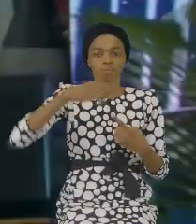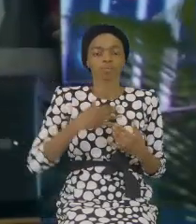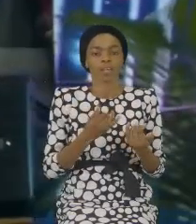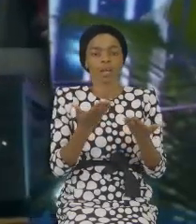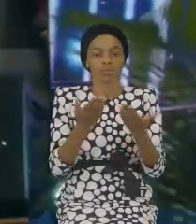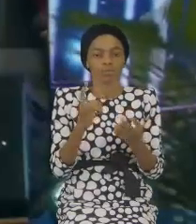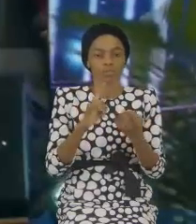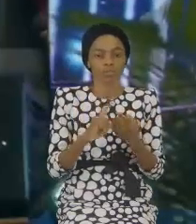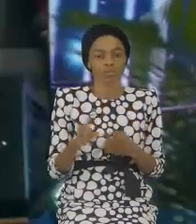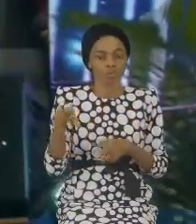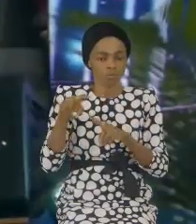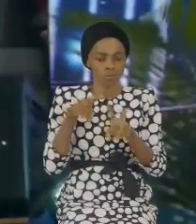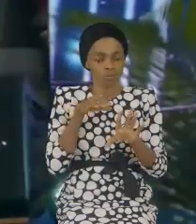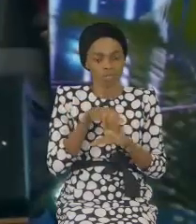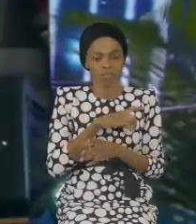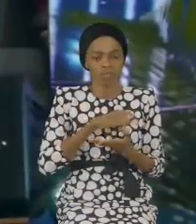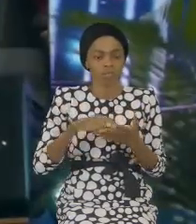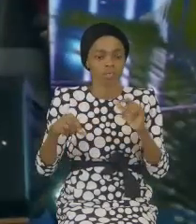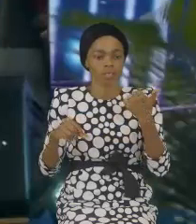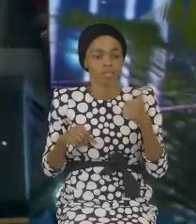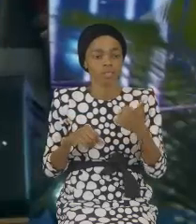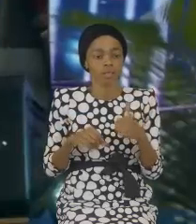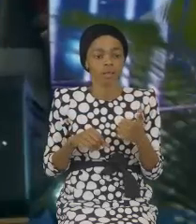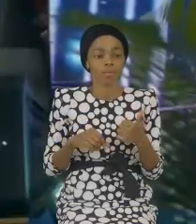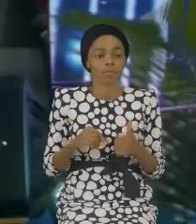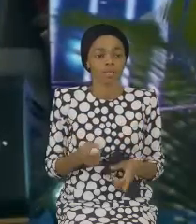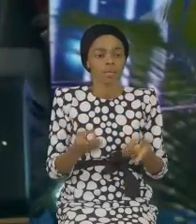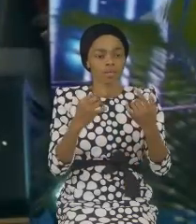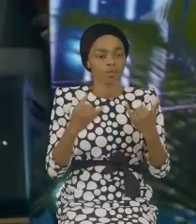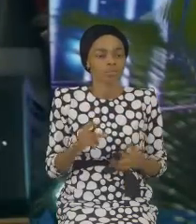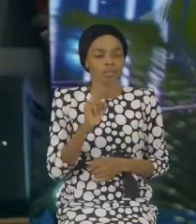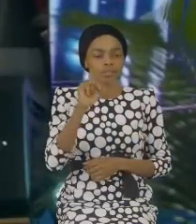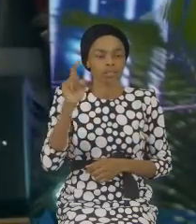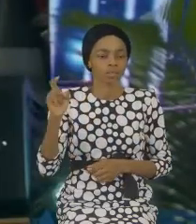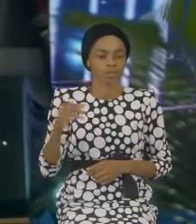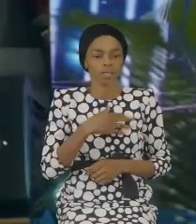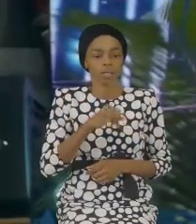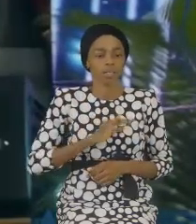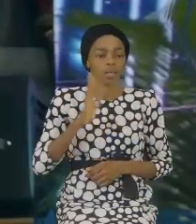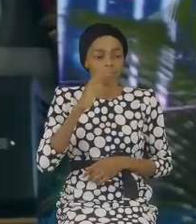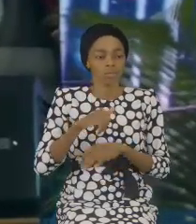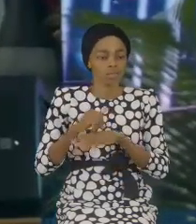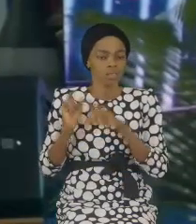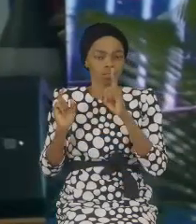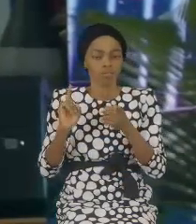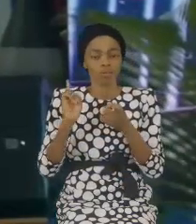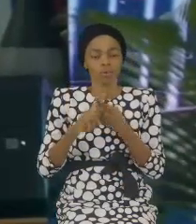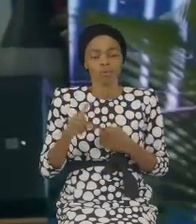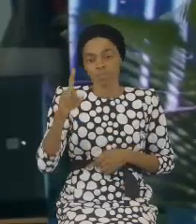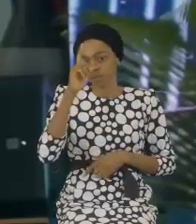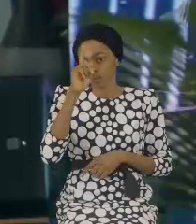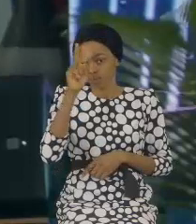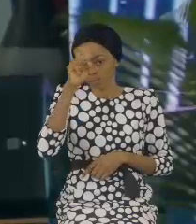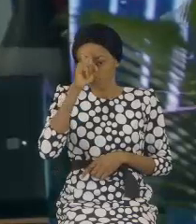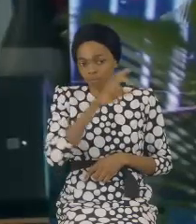at verse 10 there. In verse 10, it says, come now, therefore, and I will send thee unto